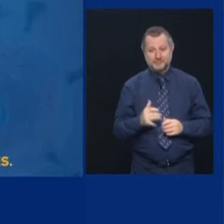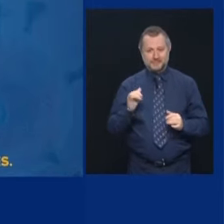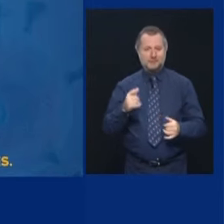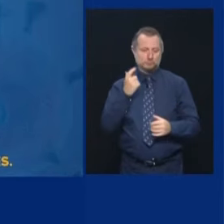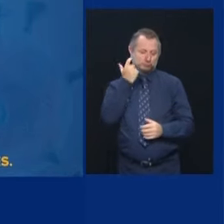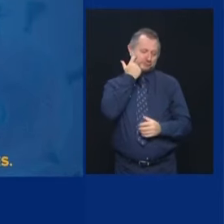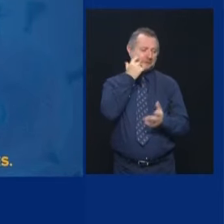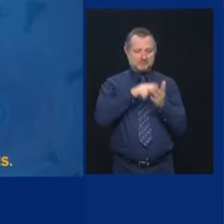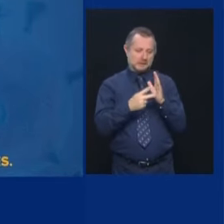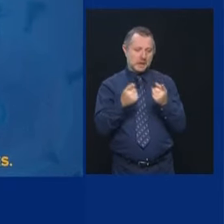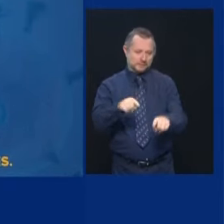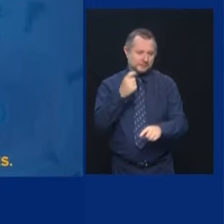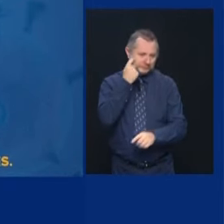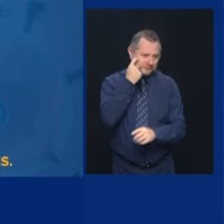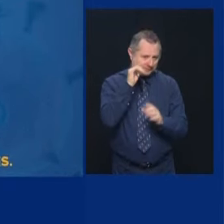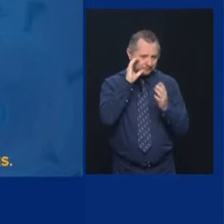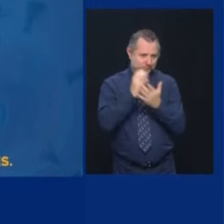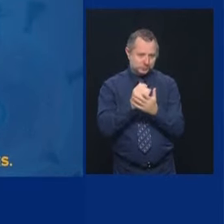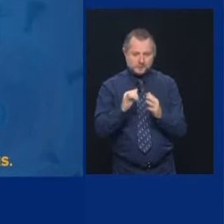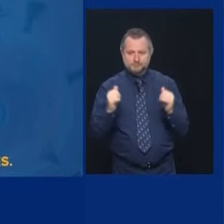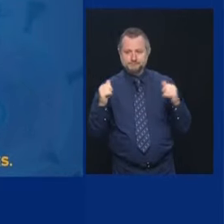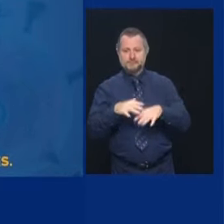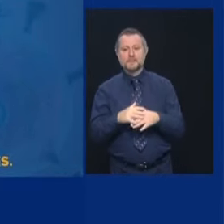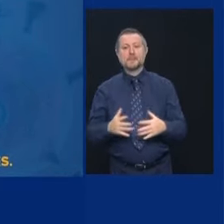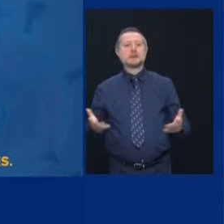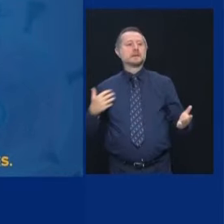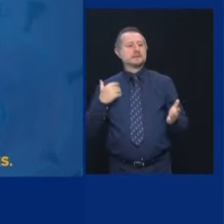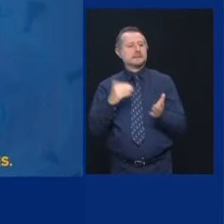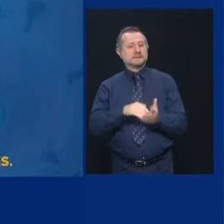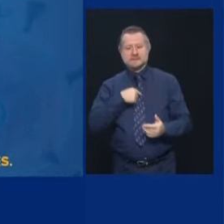for weeks. We've been talking about it for weeks.